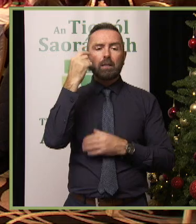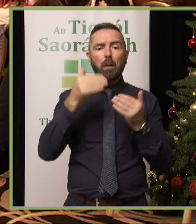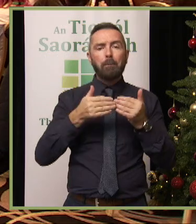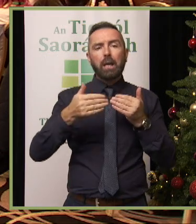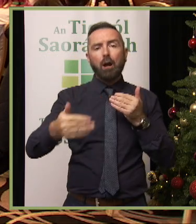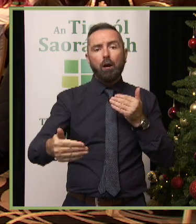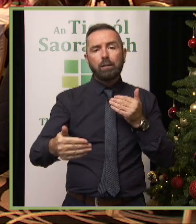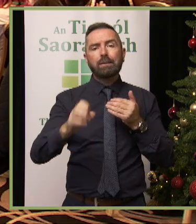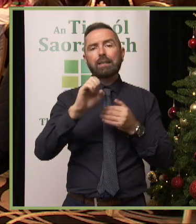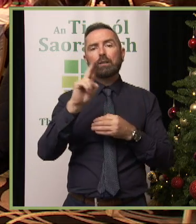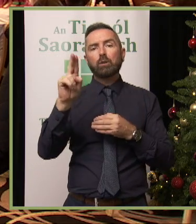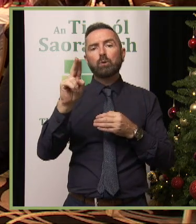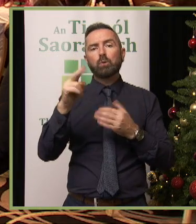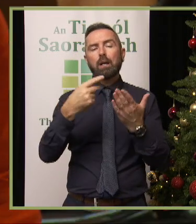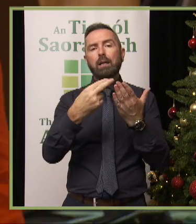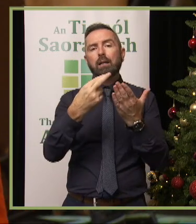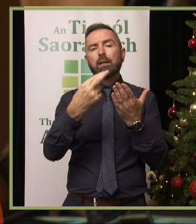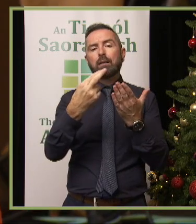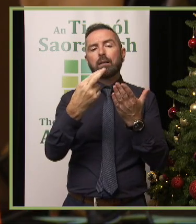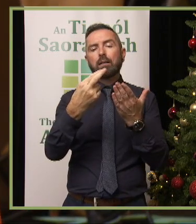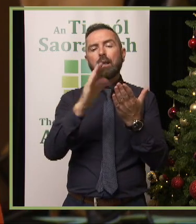EU recommend or the EU legislation.